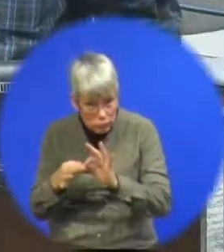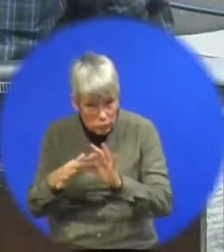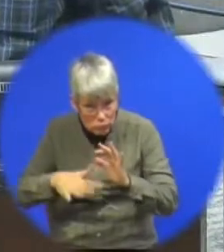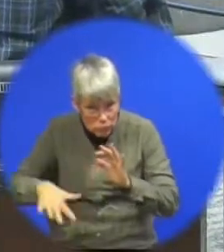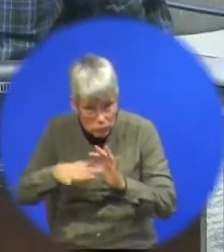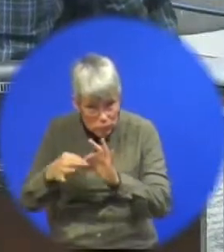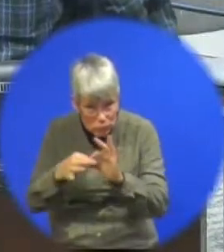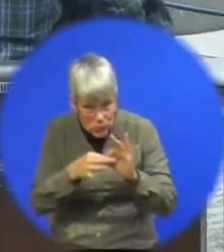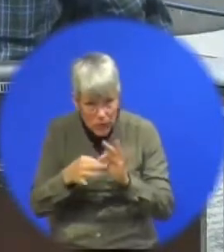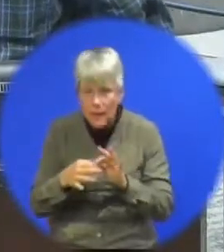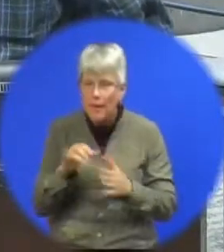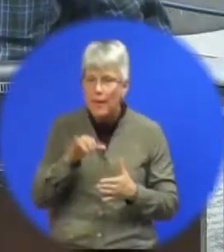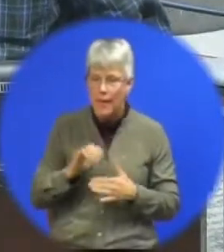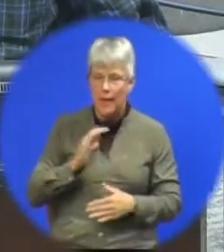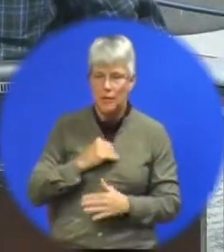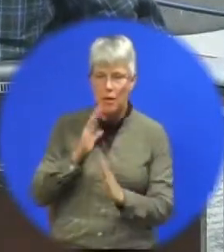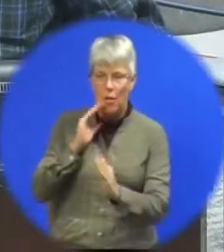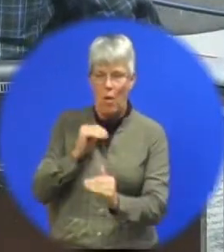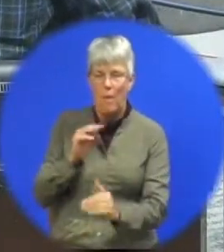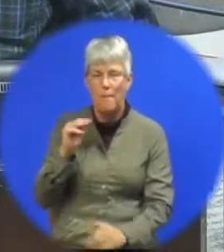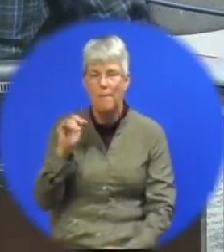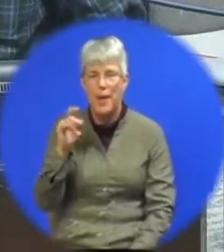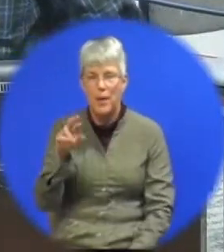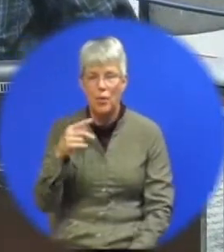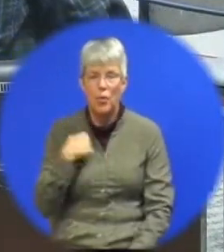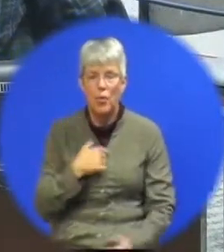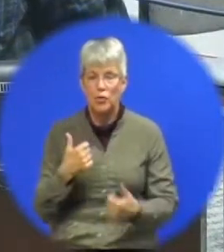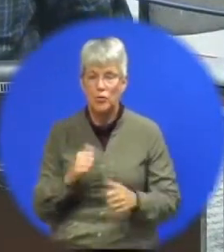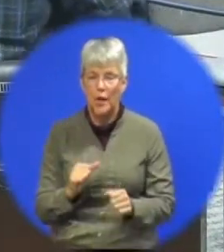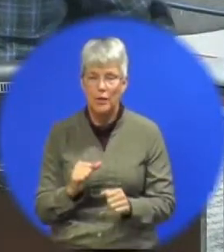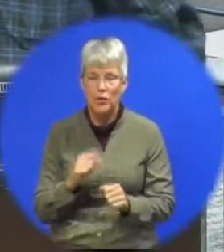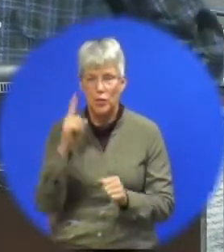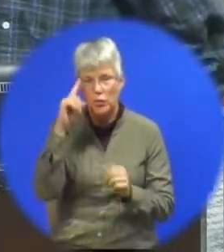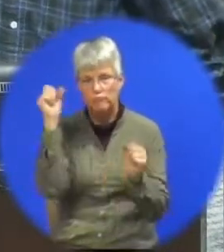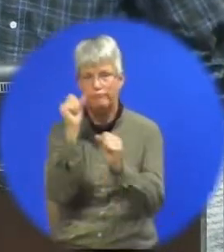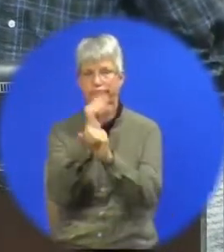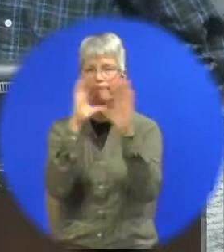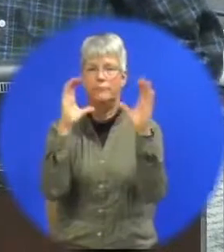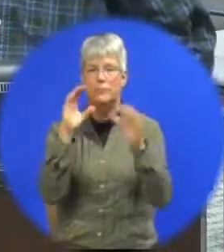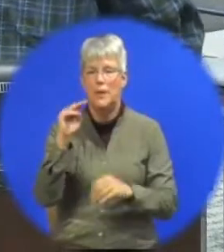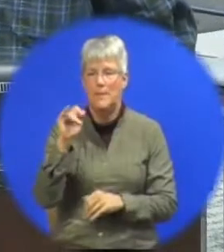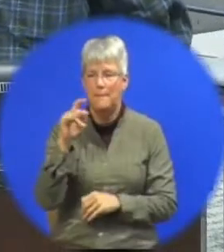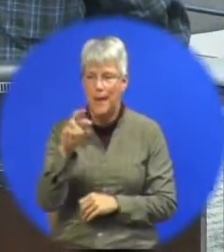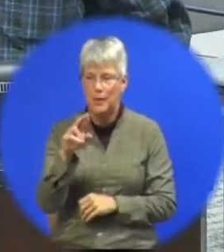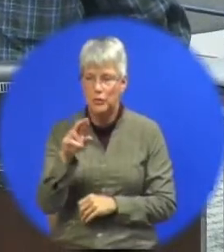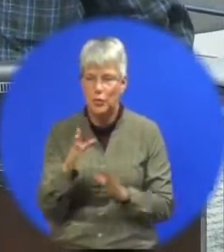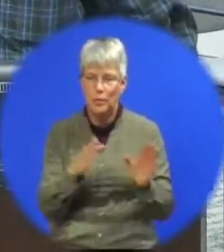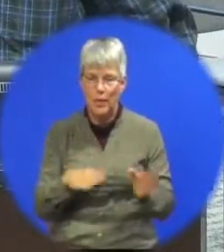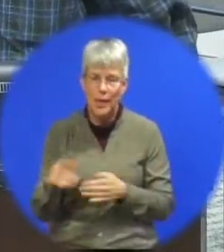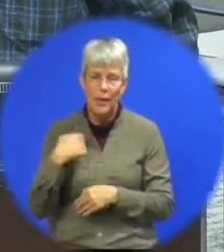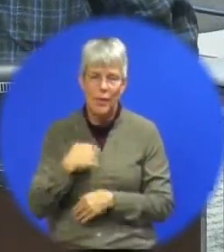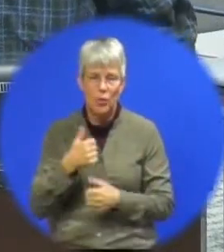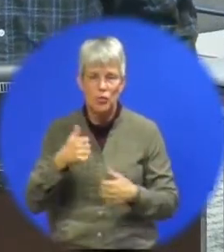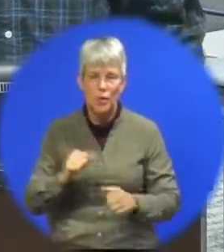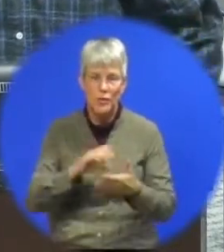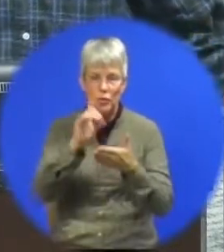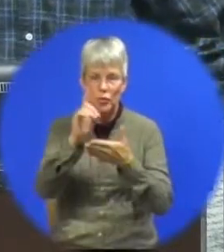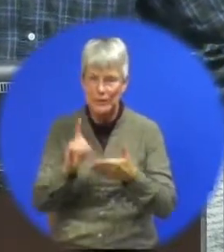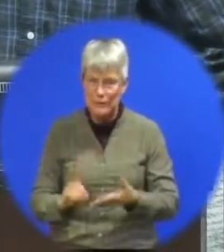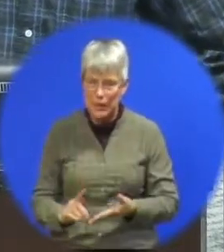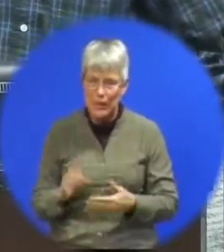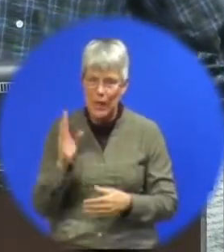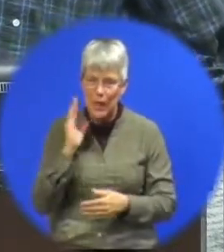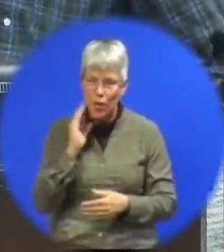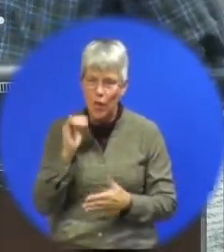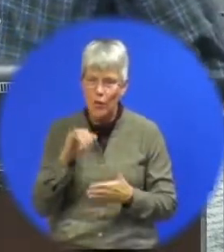now, we're in the process of completing a master plan for the park. So we have Destination by Design. I think you've probably worked with them in the